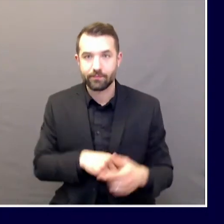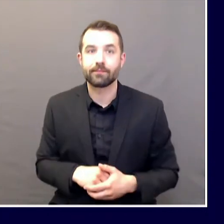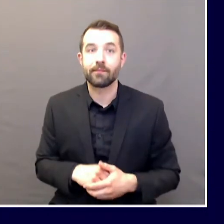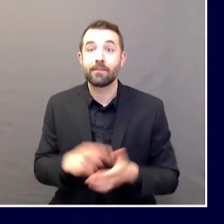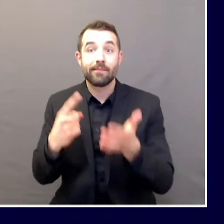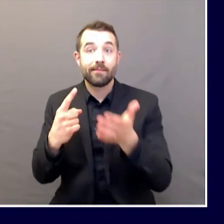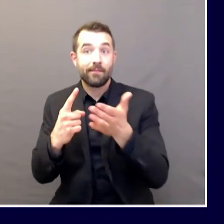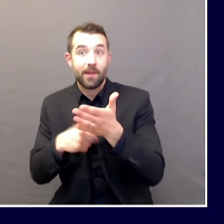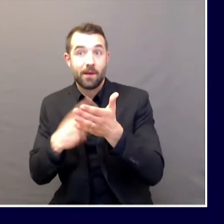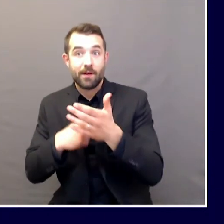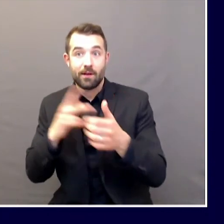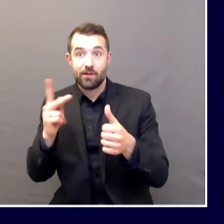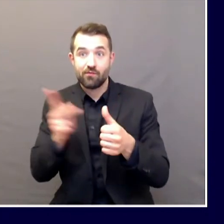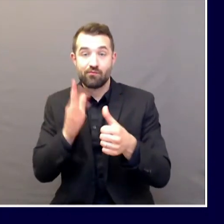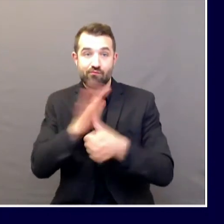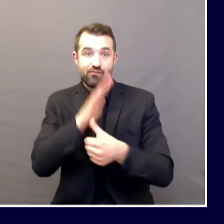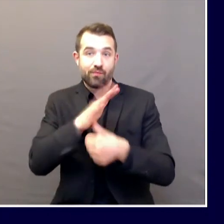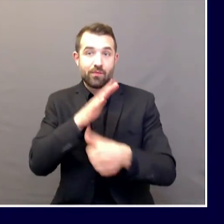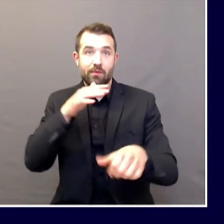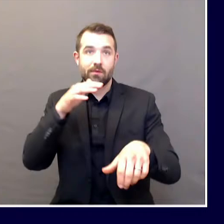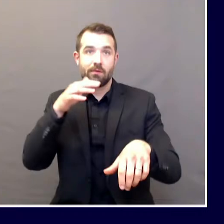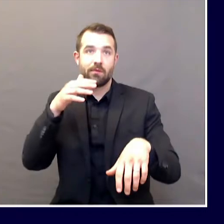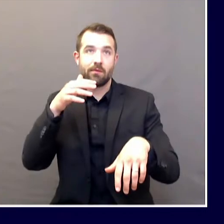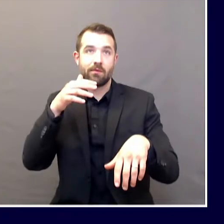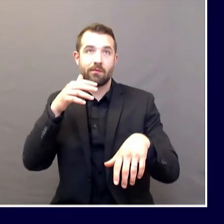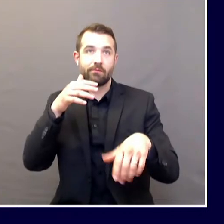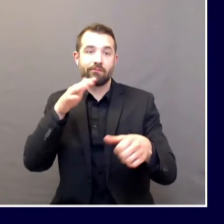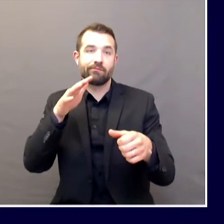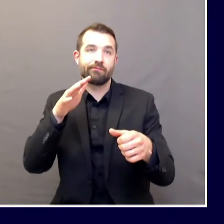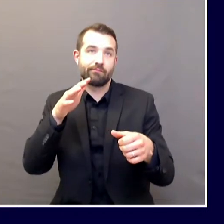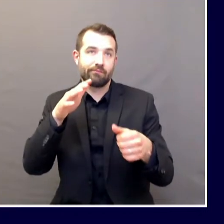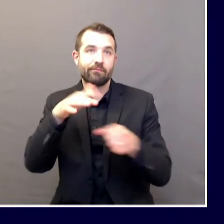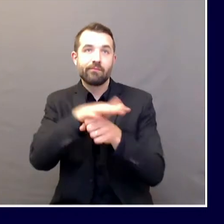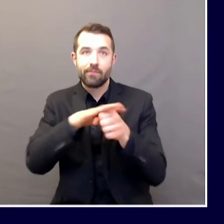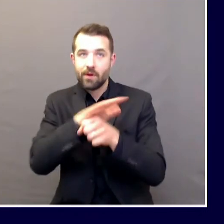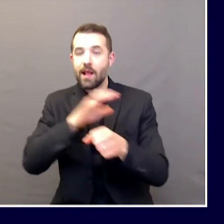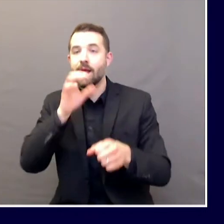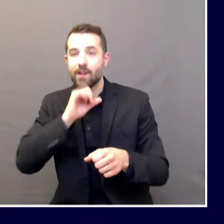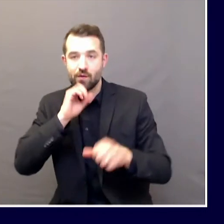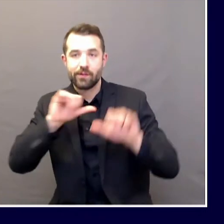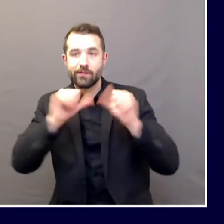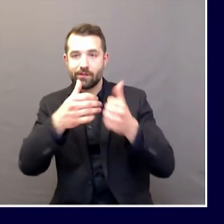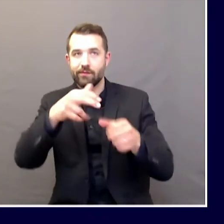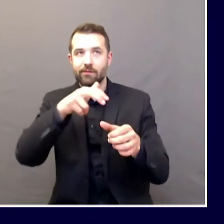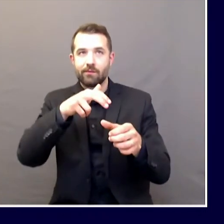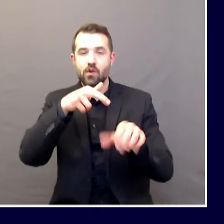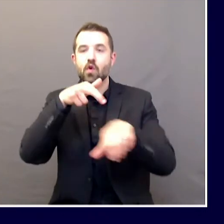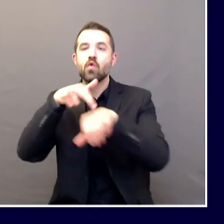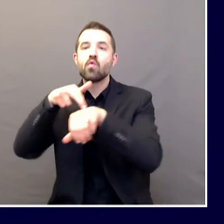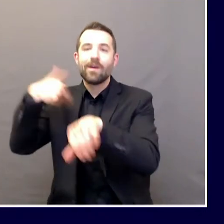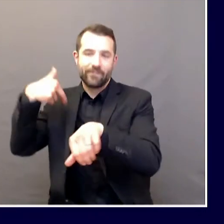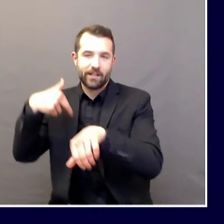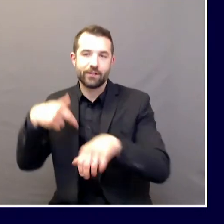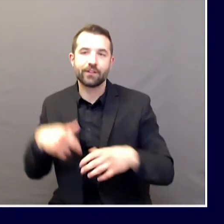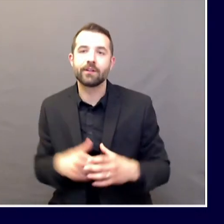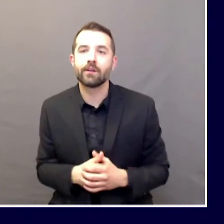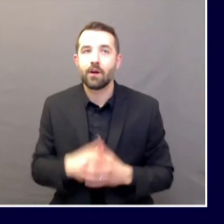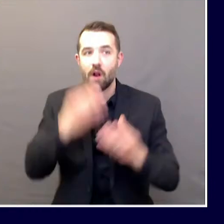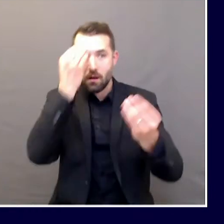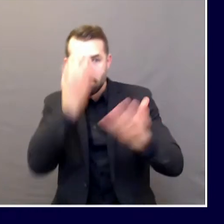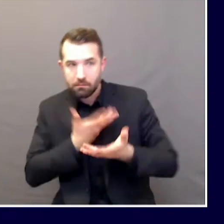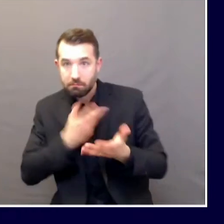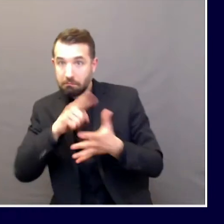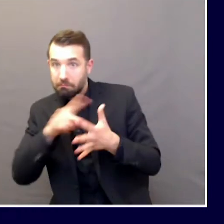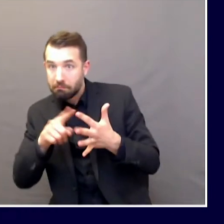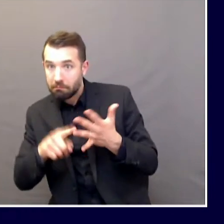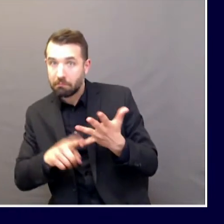doctors or area agencies on aging. In other situations, we try to identify those folks proactively. So step one is identification.